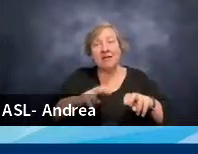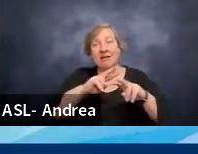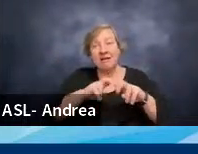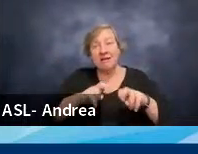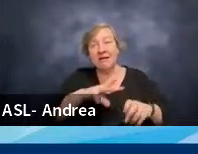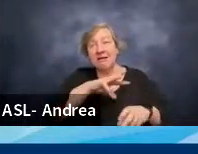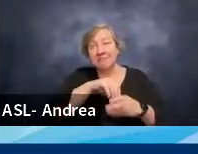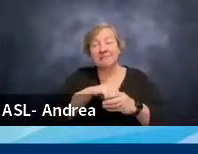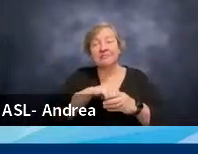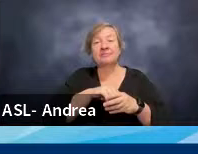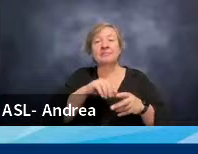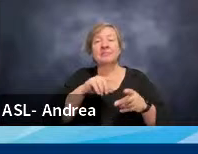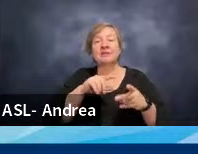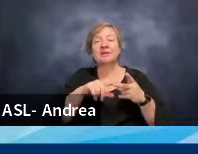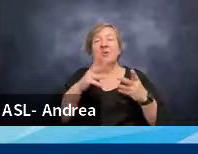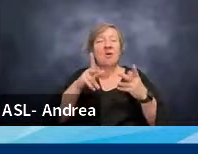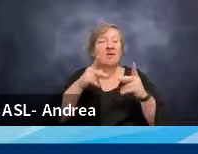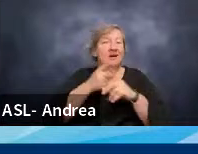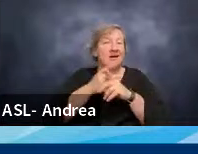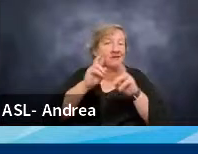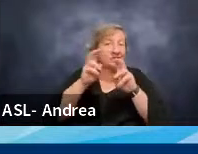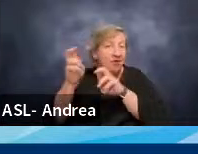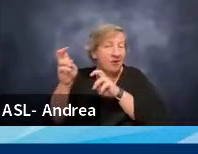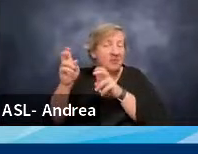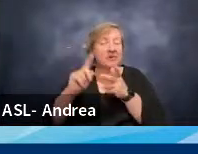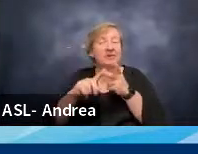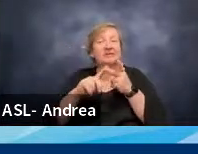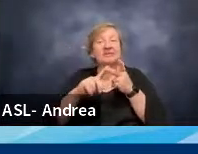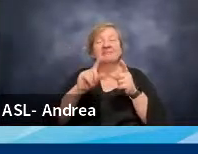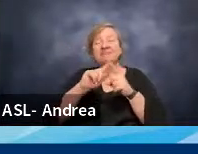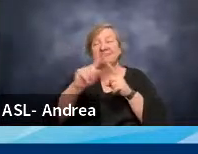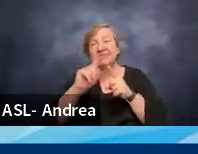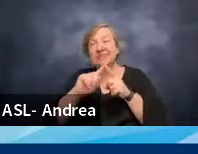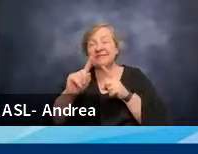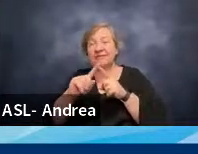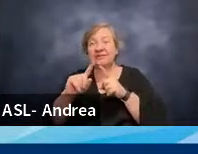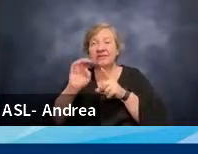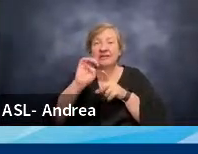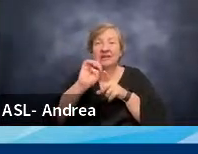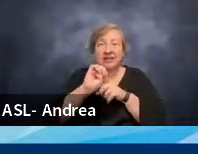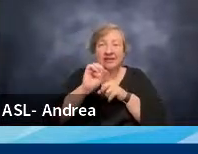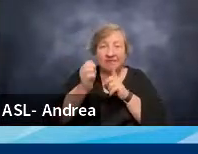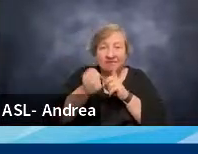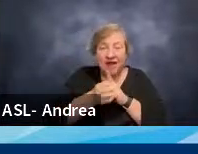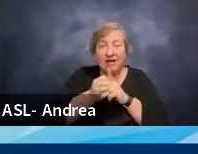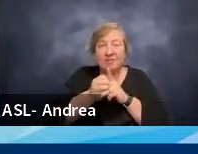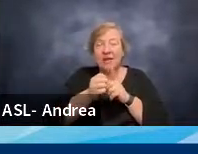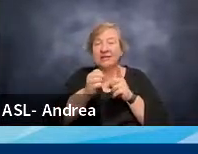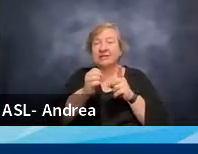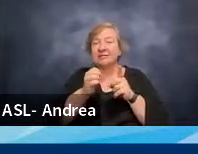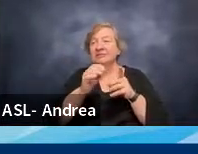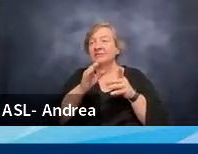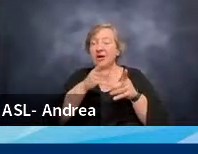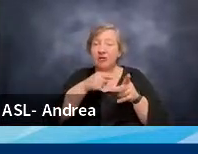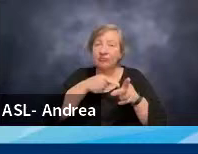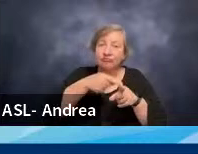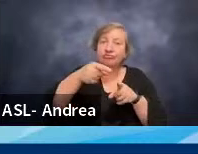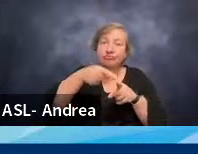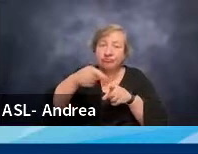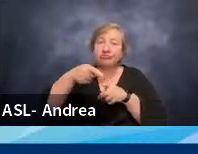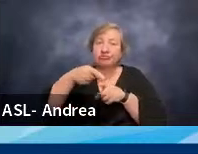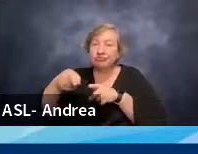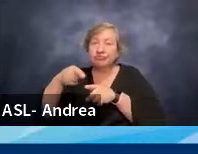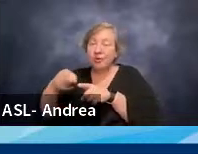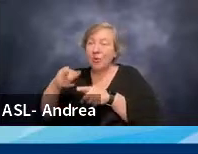subject matter, the different environmental disciplines that will all be disclosed in the draft